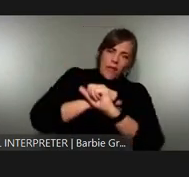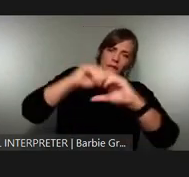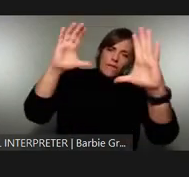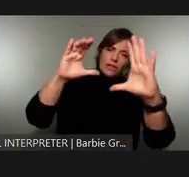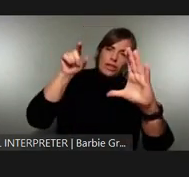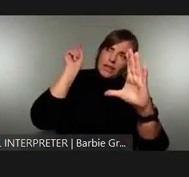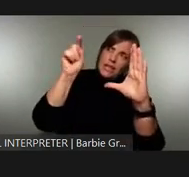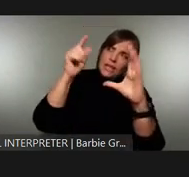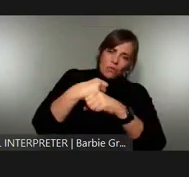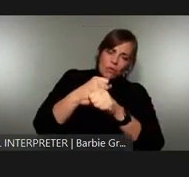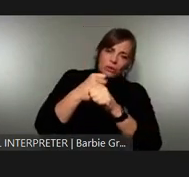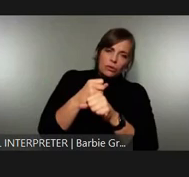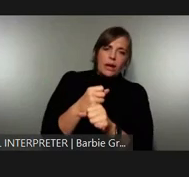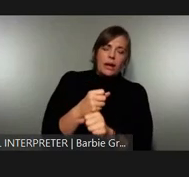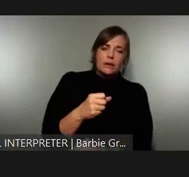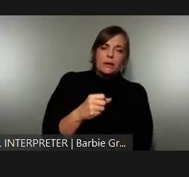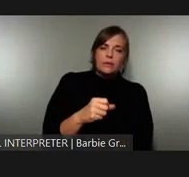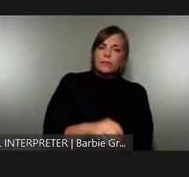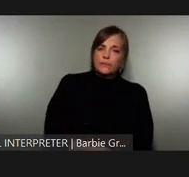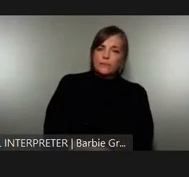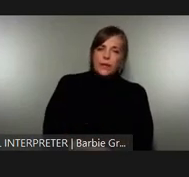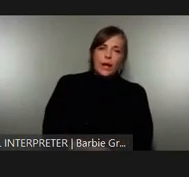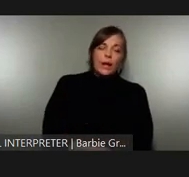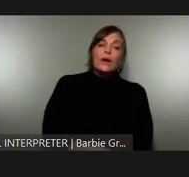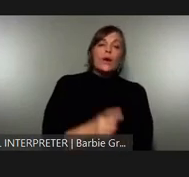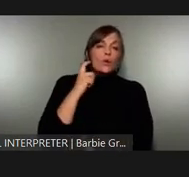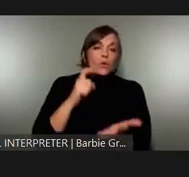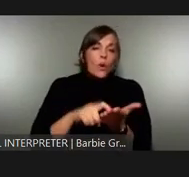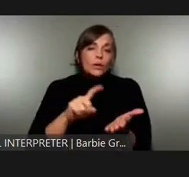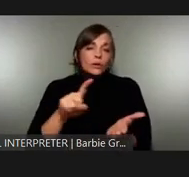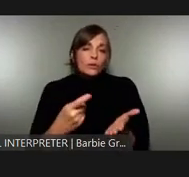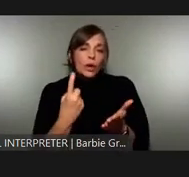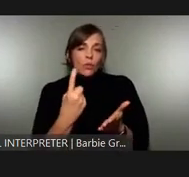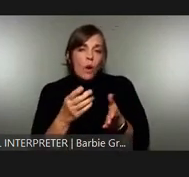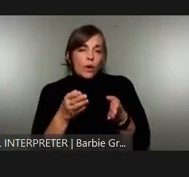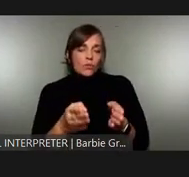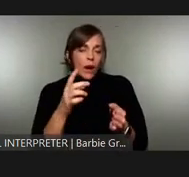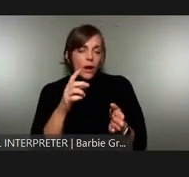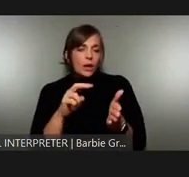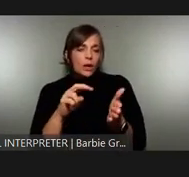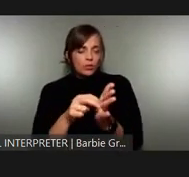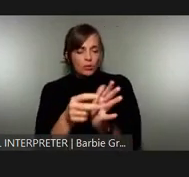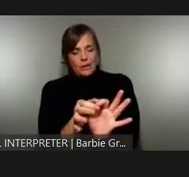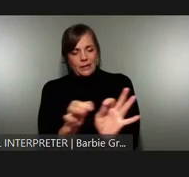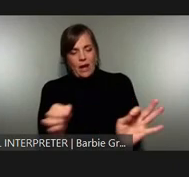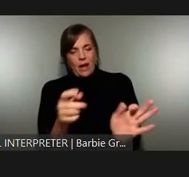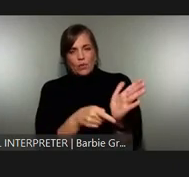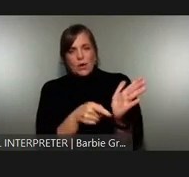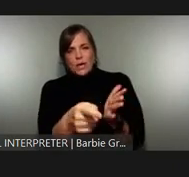that he looks to create. Look how there's only one way to define what President Kennedy wants to